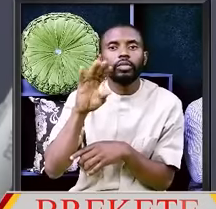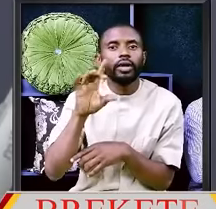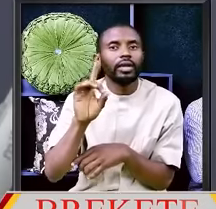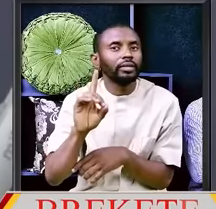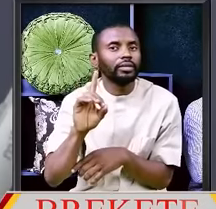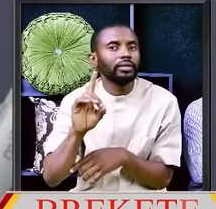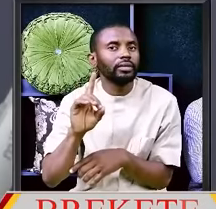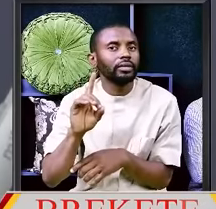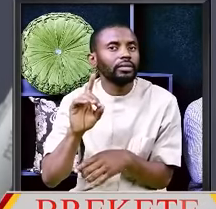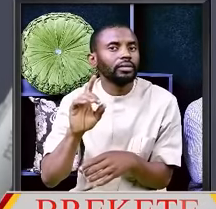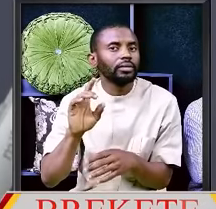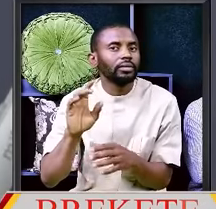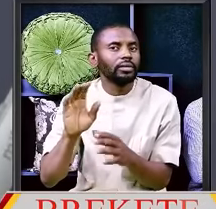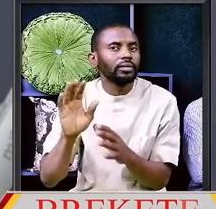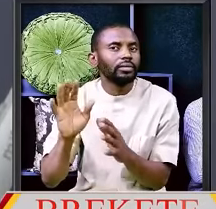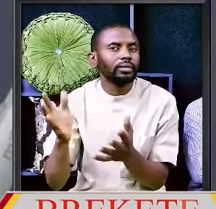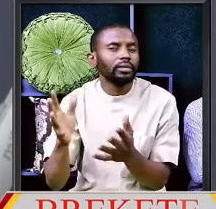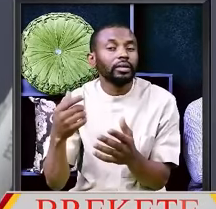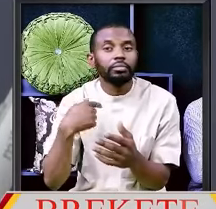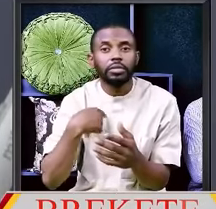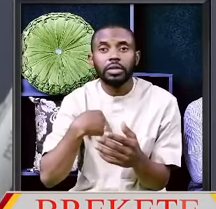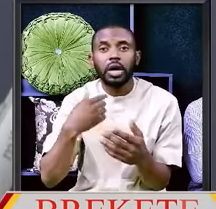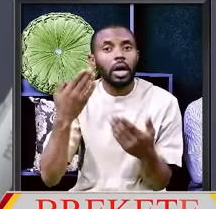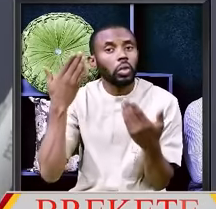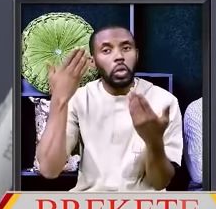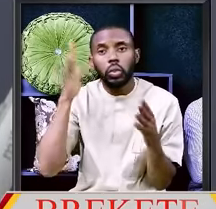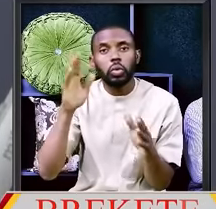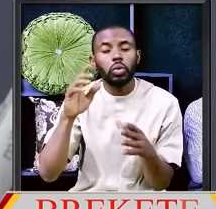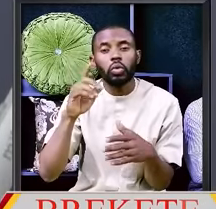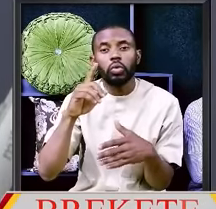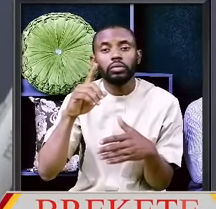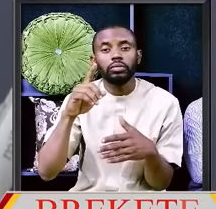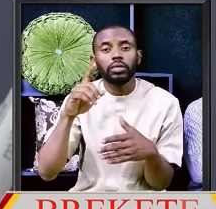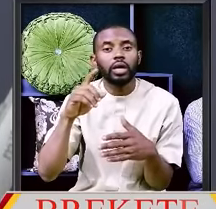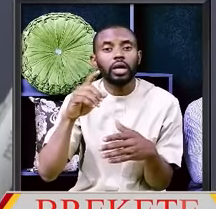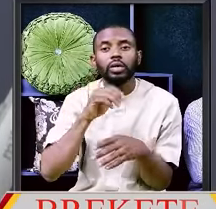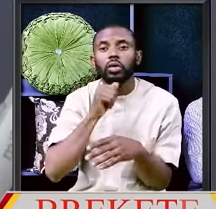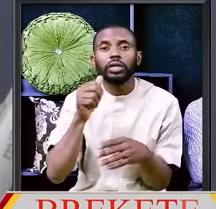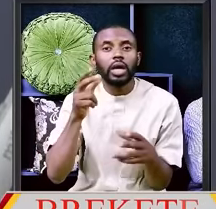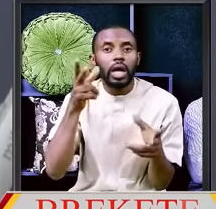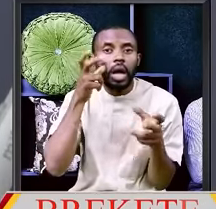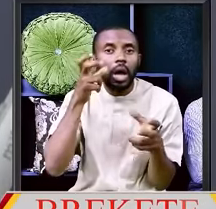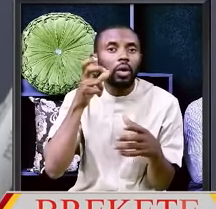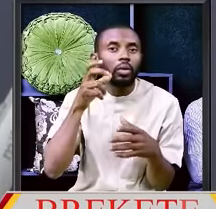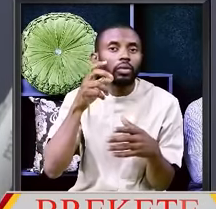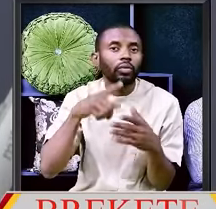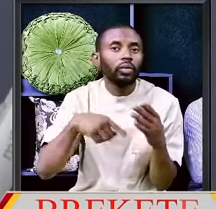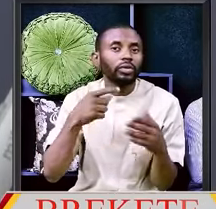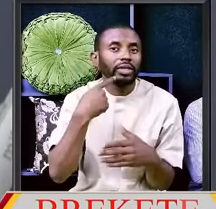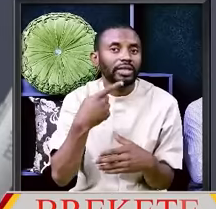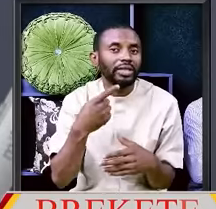are videos of all the things. But me, I know hear those ones. I don't know whether